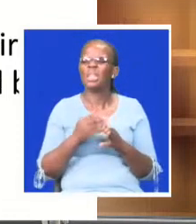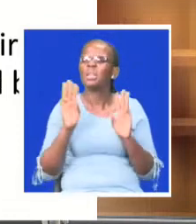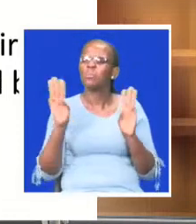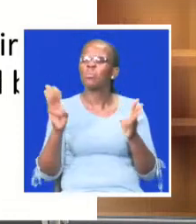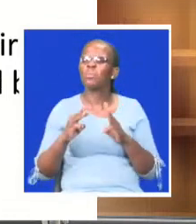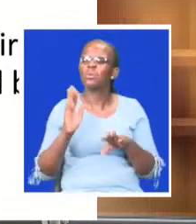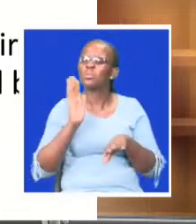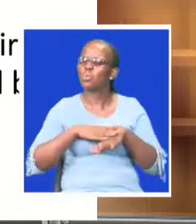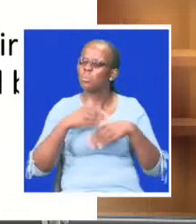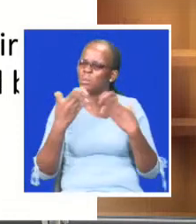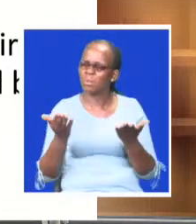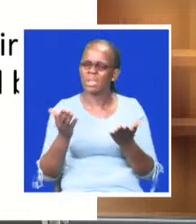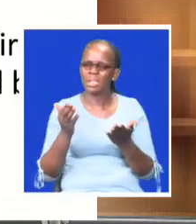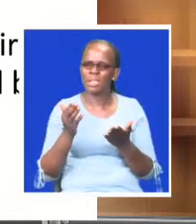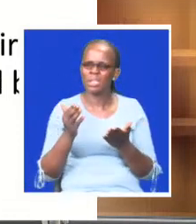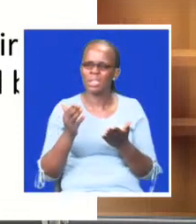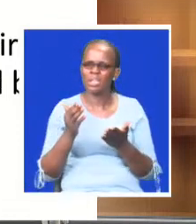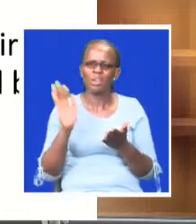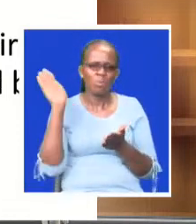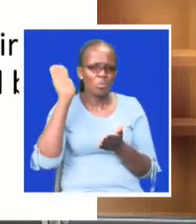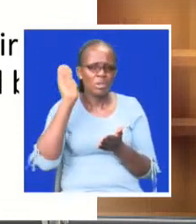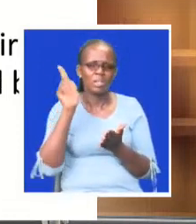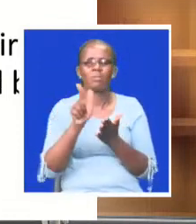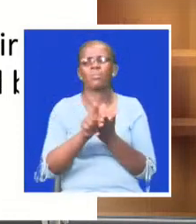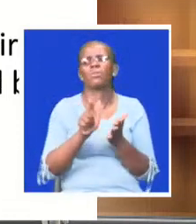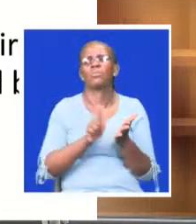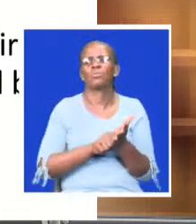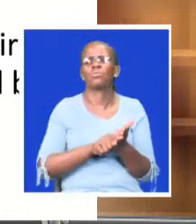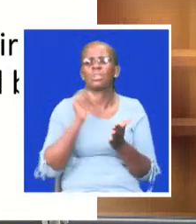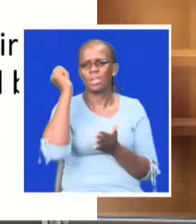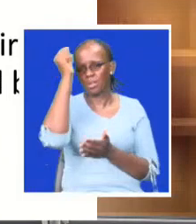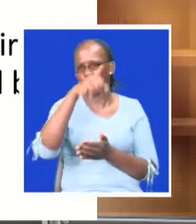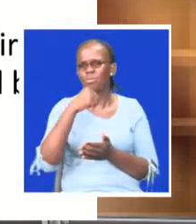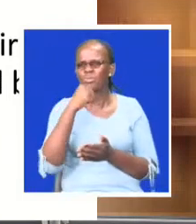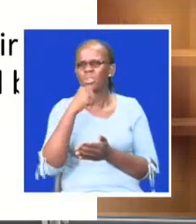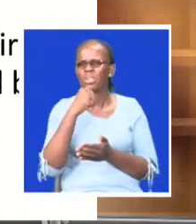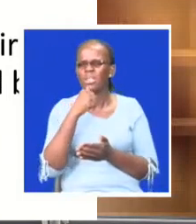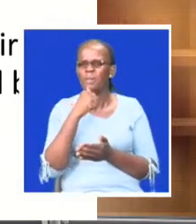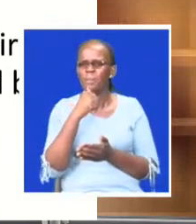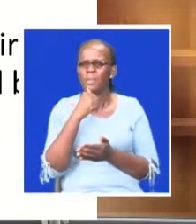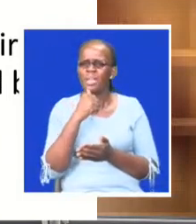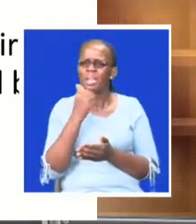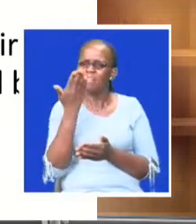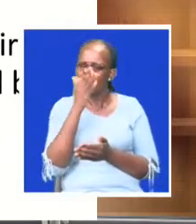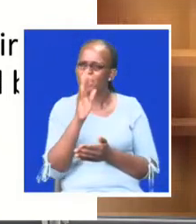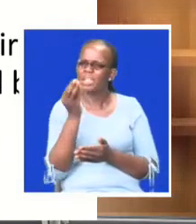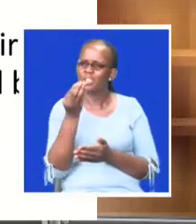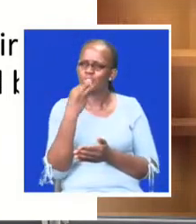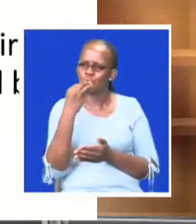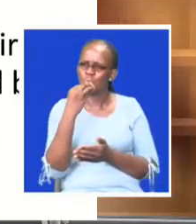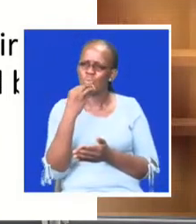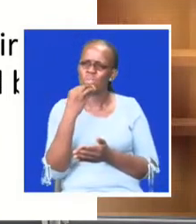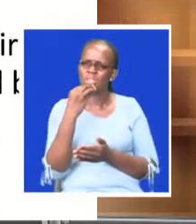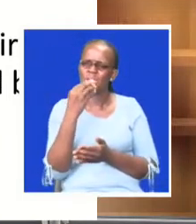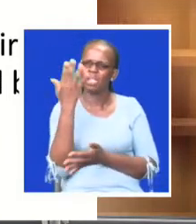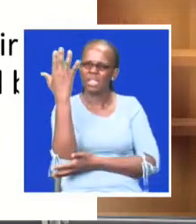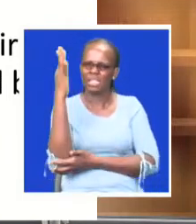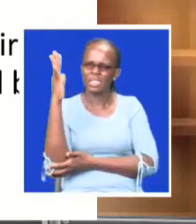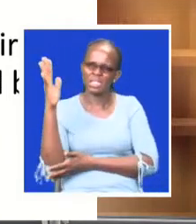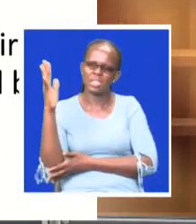Lena. After eating the fruit from the tree of knowledge of good and evil, they saw that they were